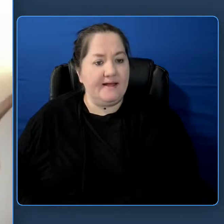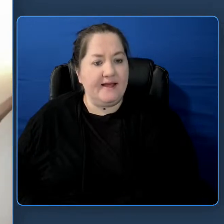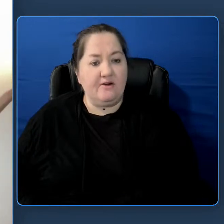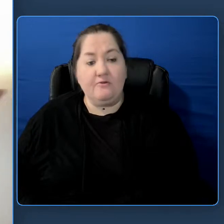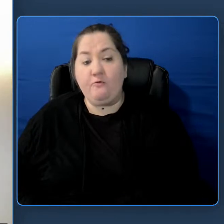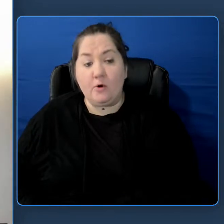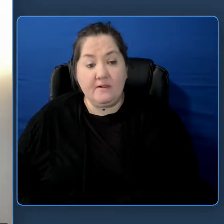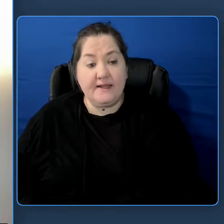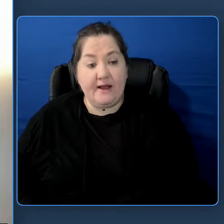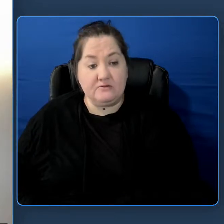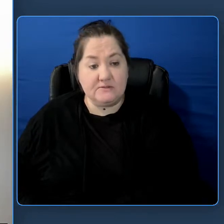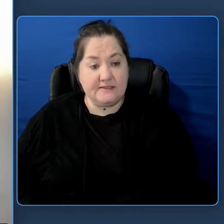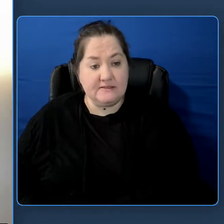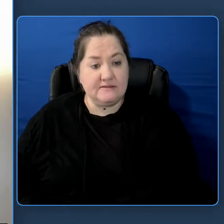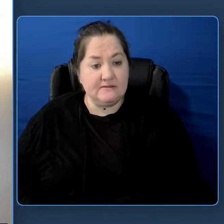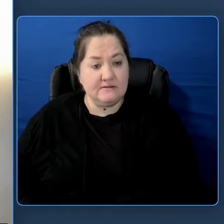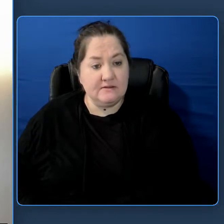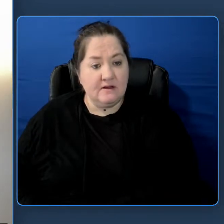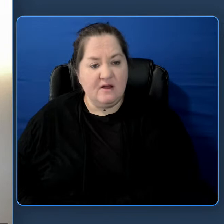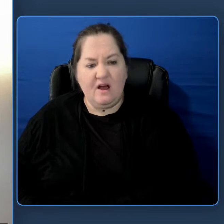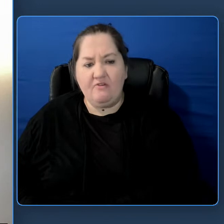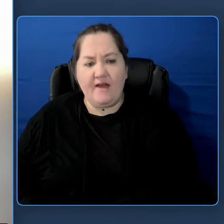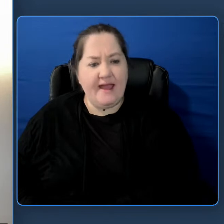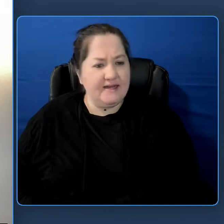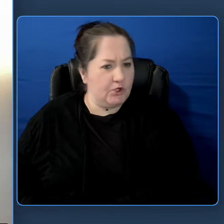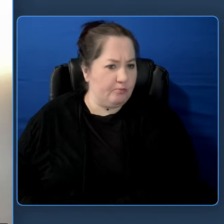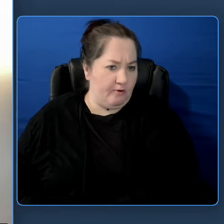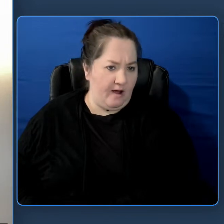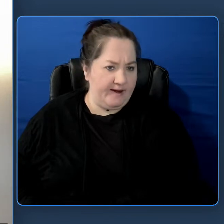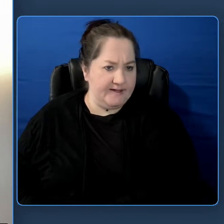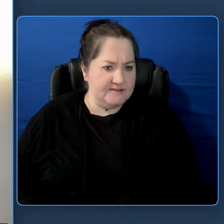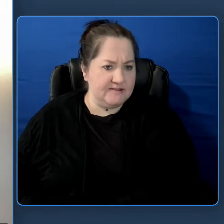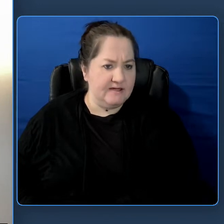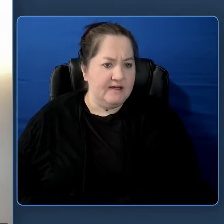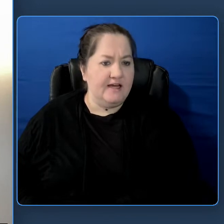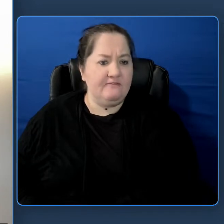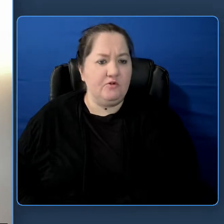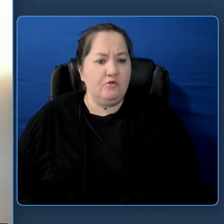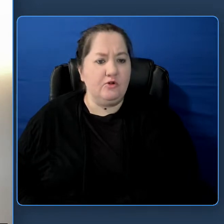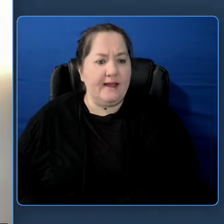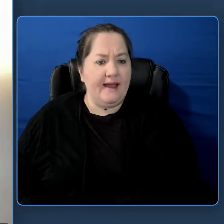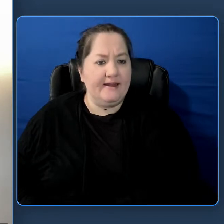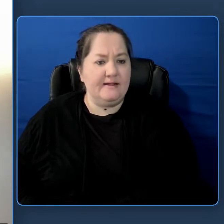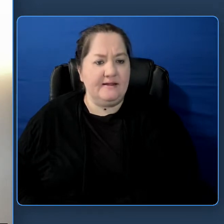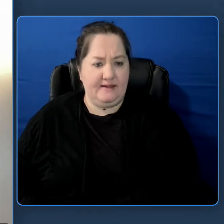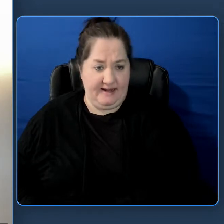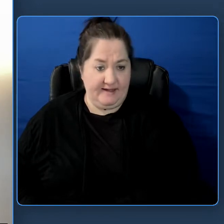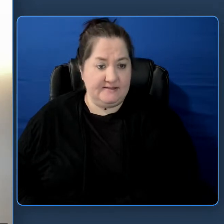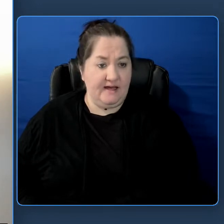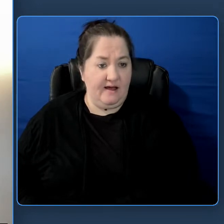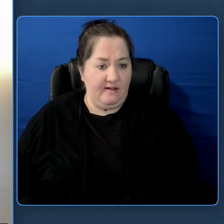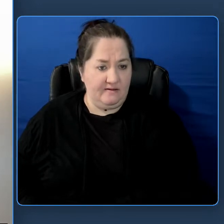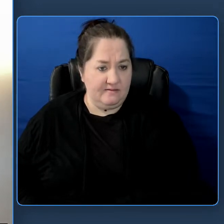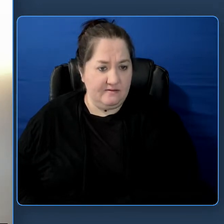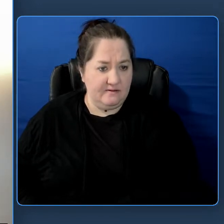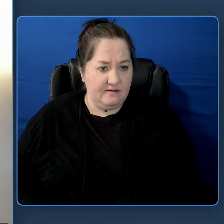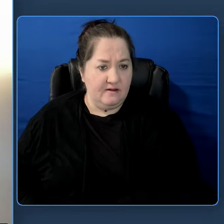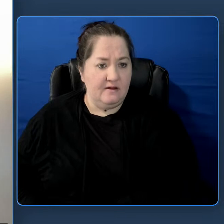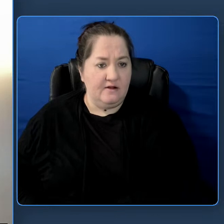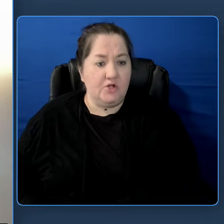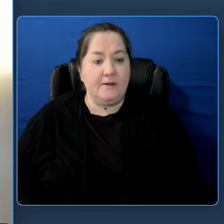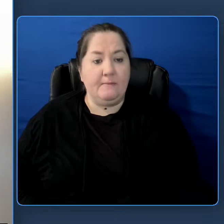when they make like a formal announcement of any new product, if you look at it in